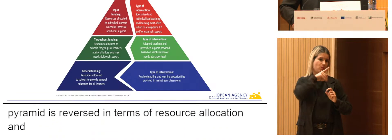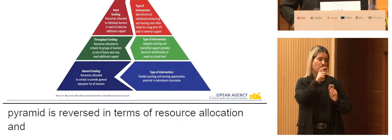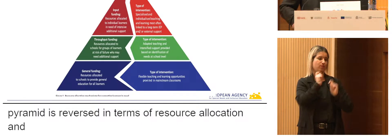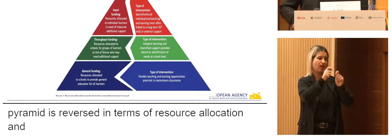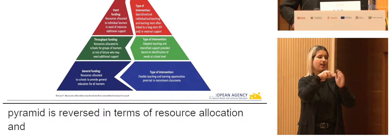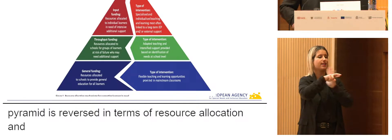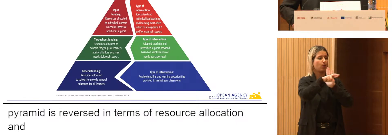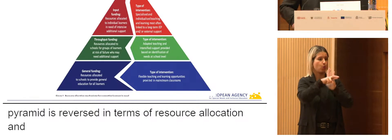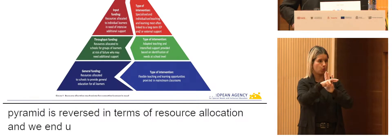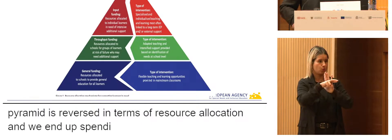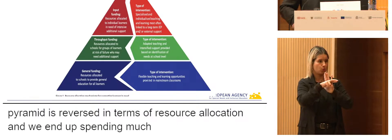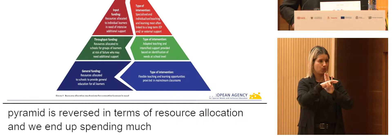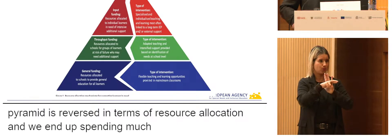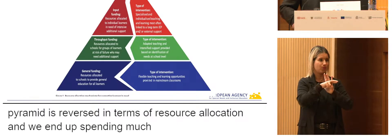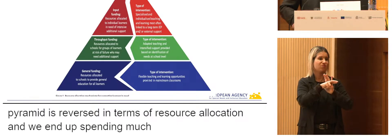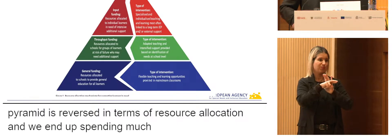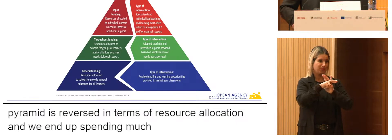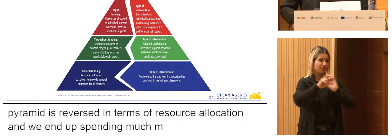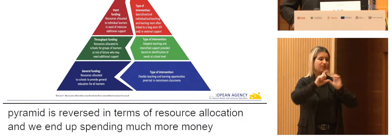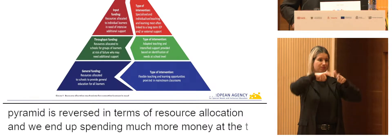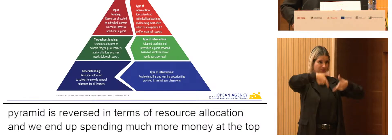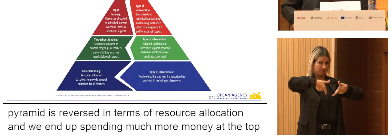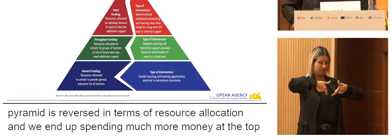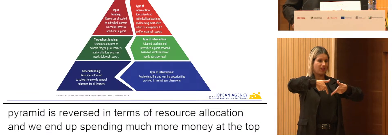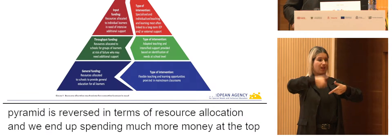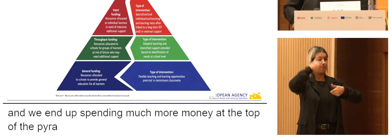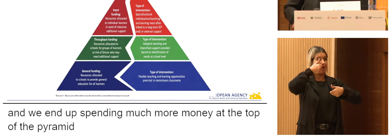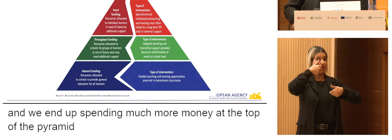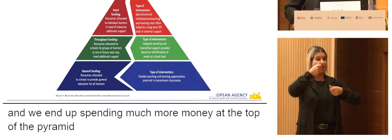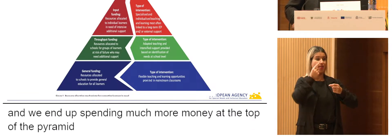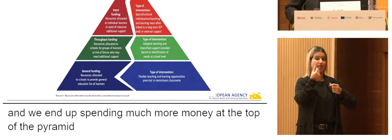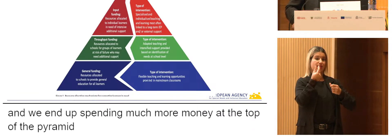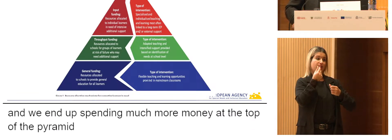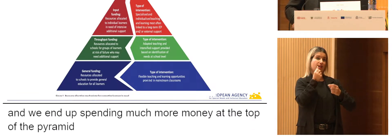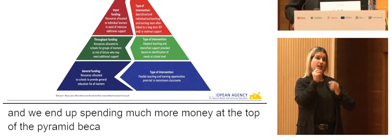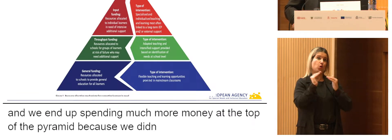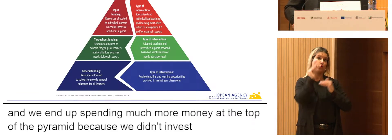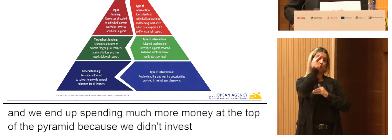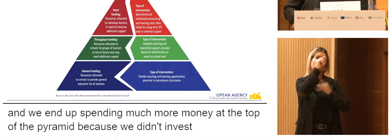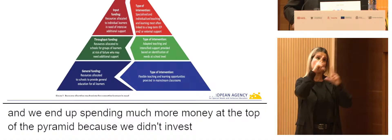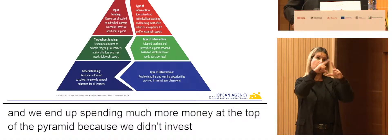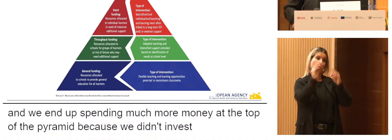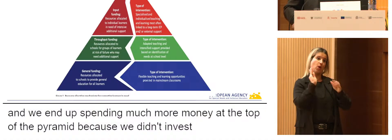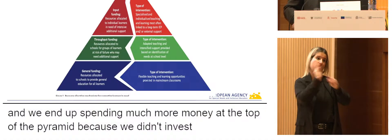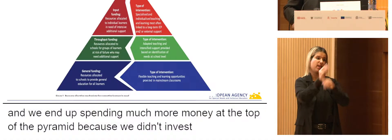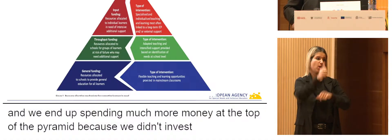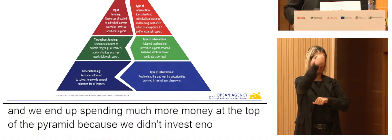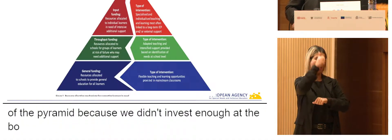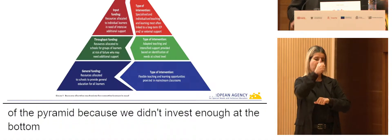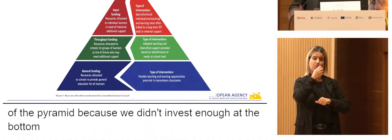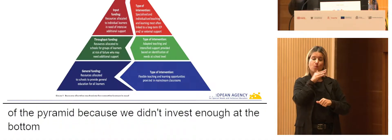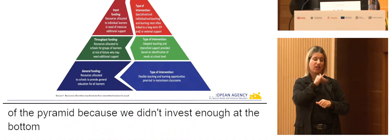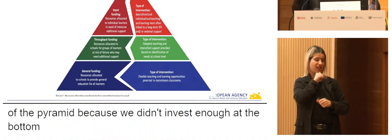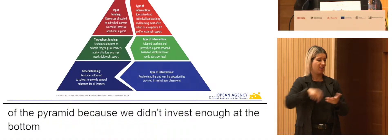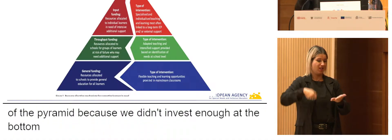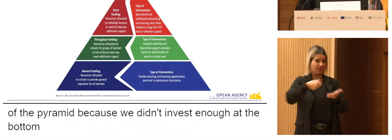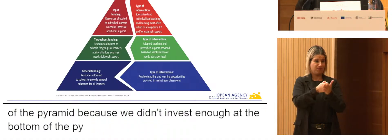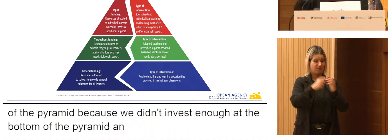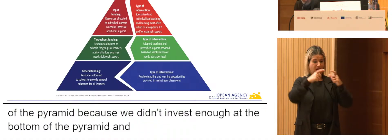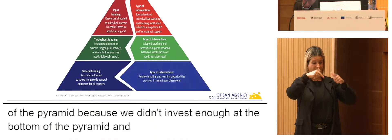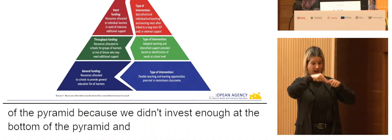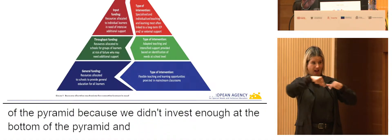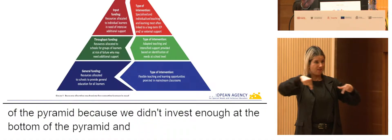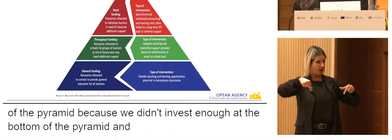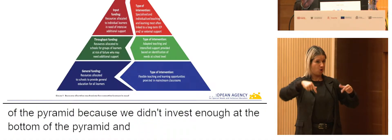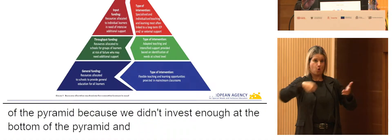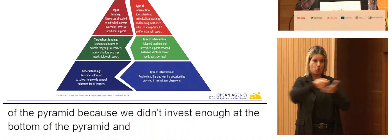spending much more money at the top of the pyramid because we didn't invest enough at the bottom of the pyramid. And this is something,